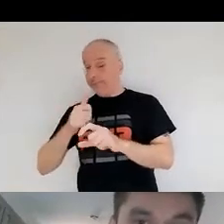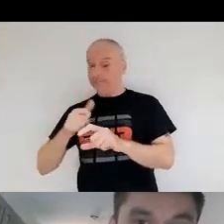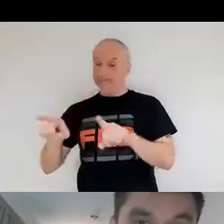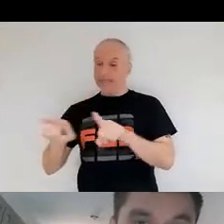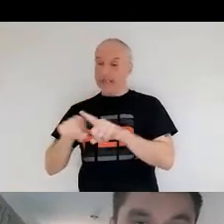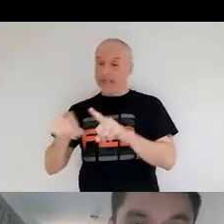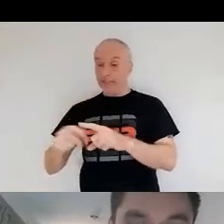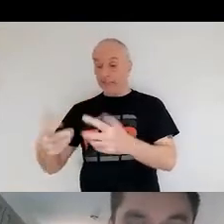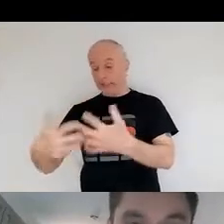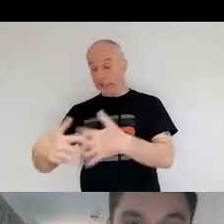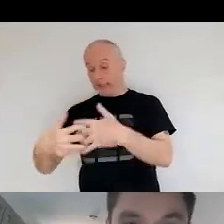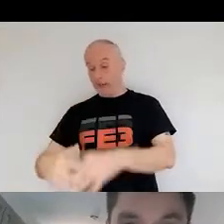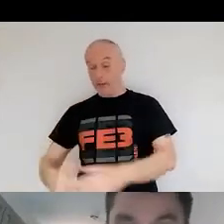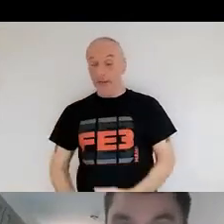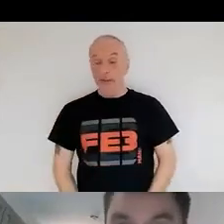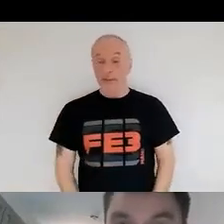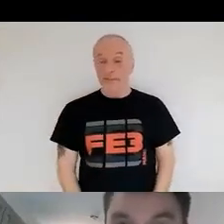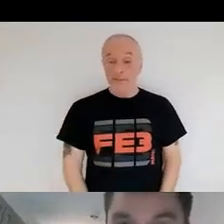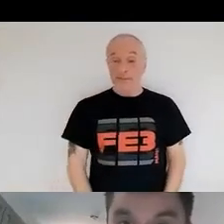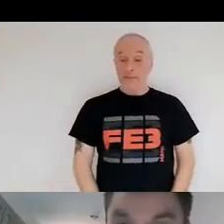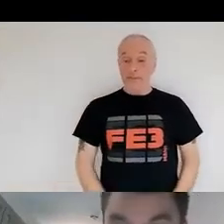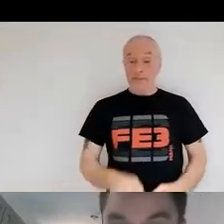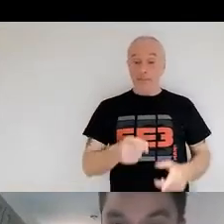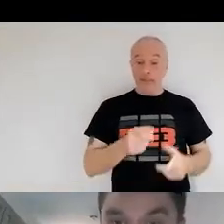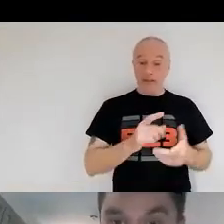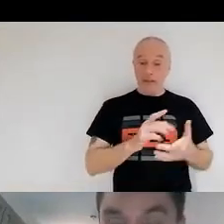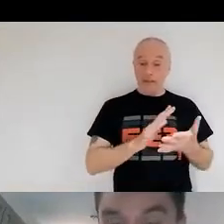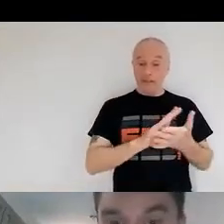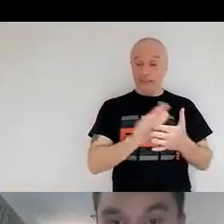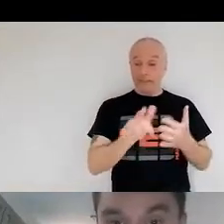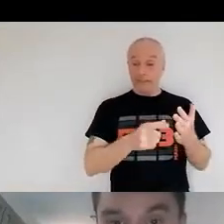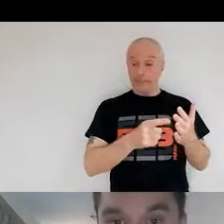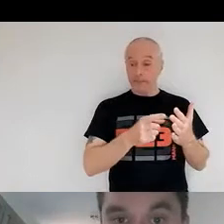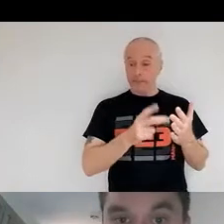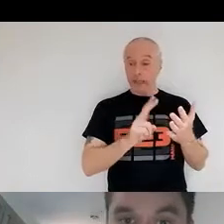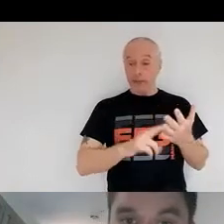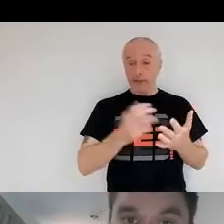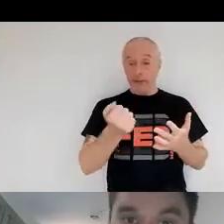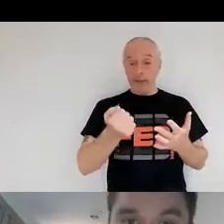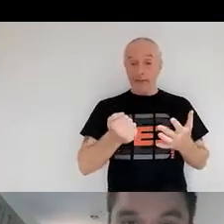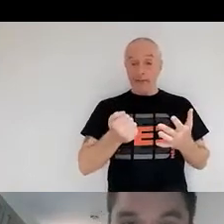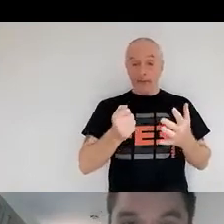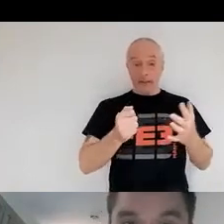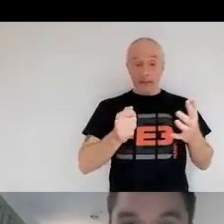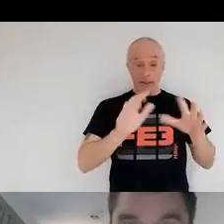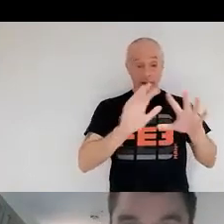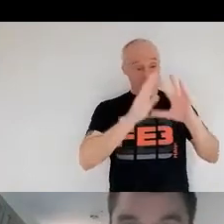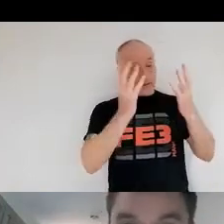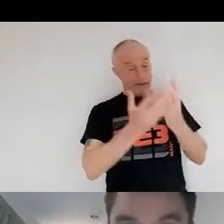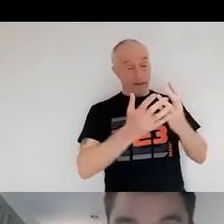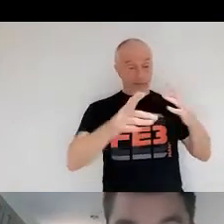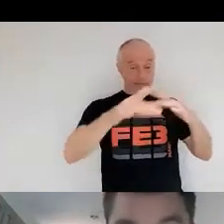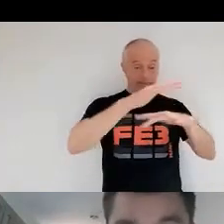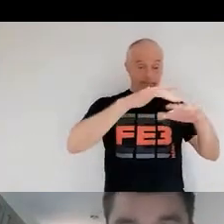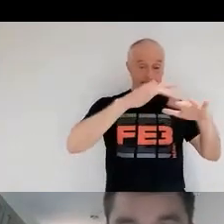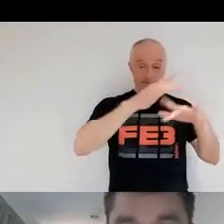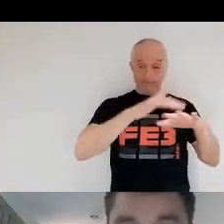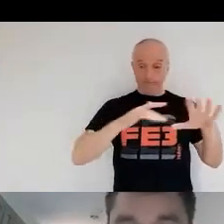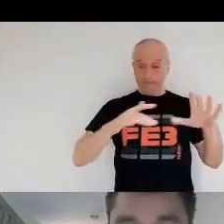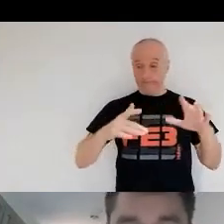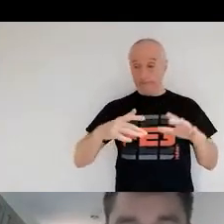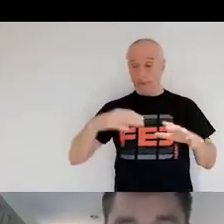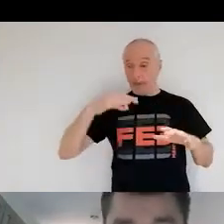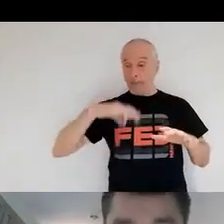itself does produce some fairly meaningful environmental benefits. So if we were to blend hydrogen across